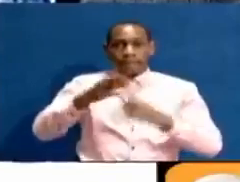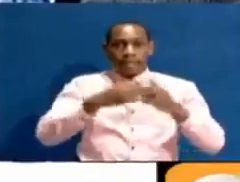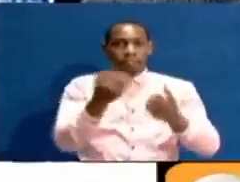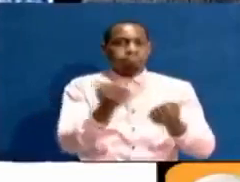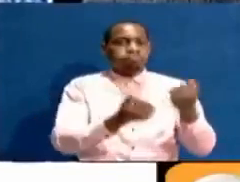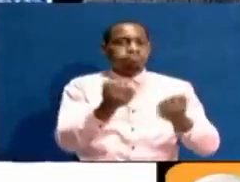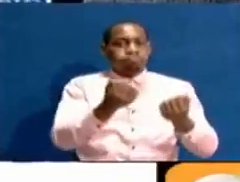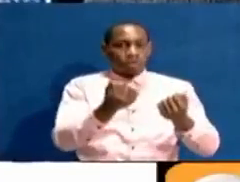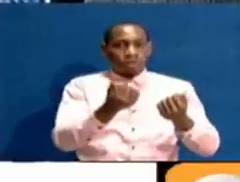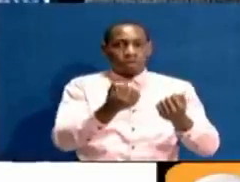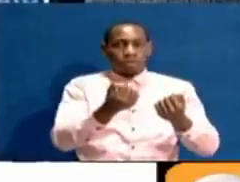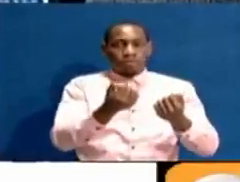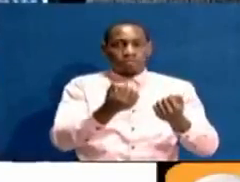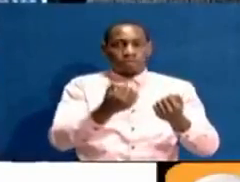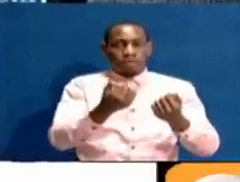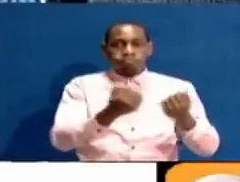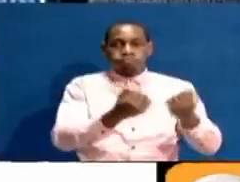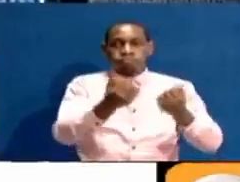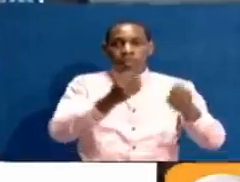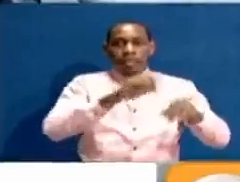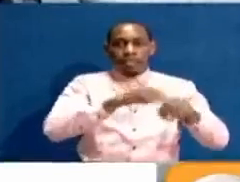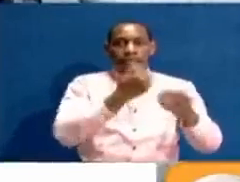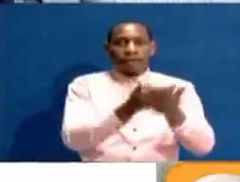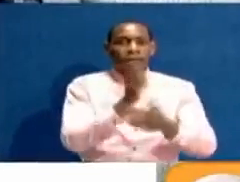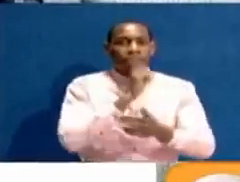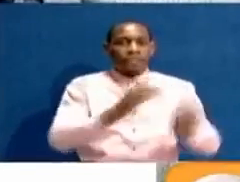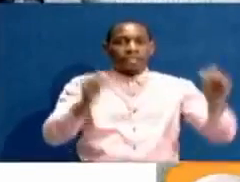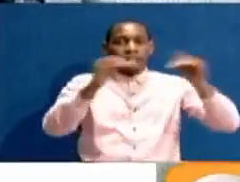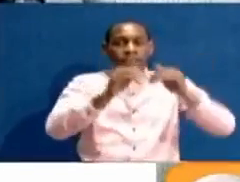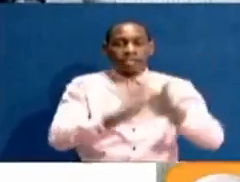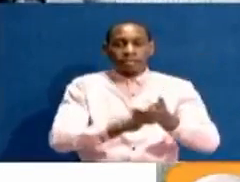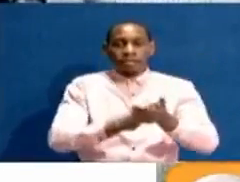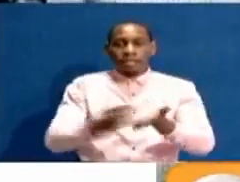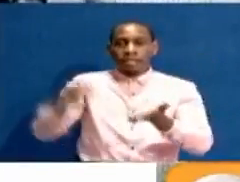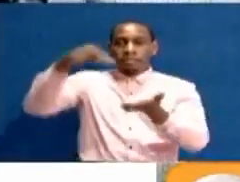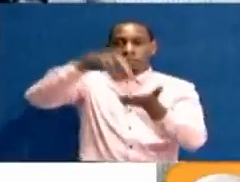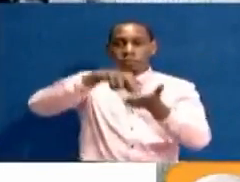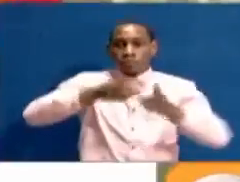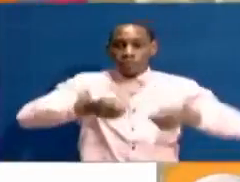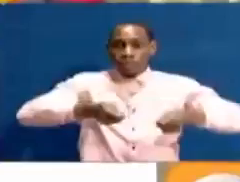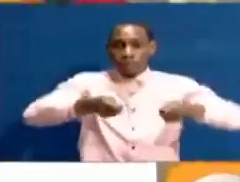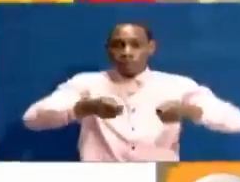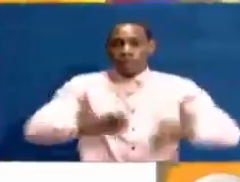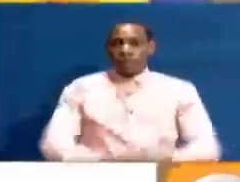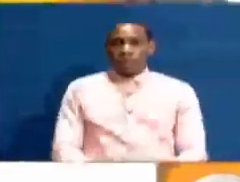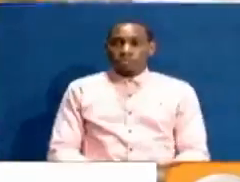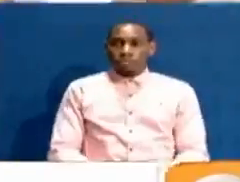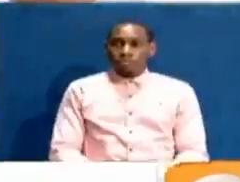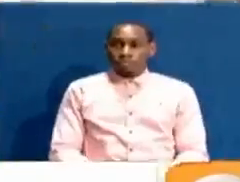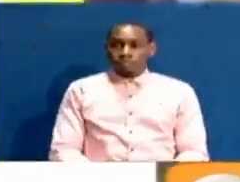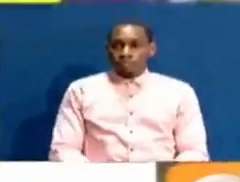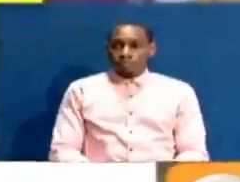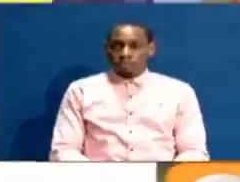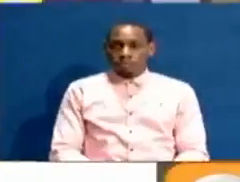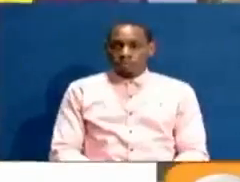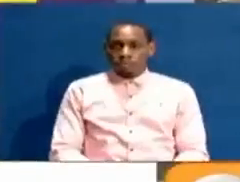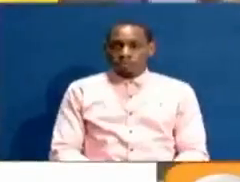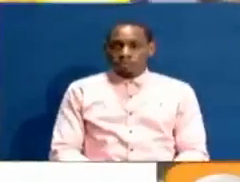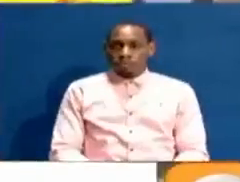V8, anatembea, akifika kwa baraza anapanda juu ya wheelbarrow.